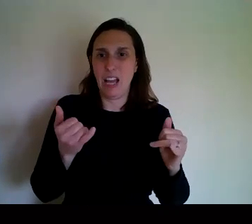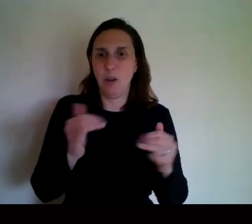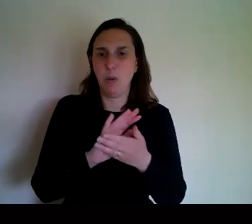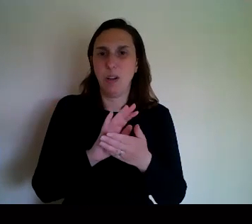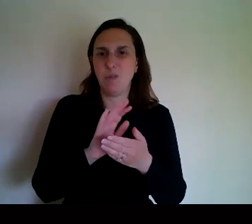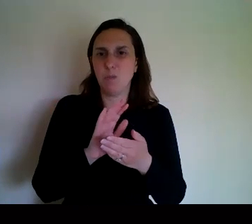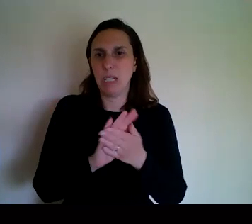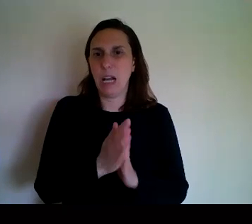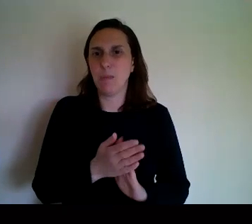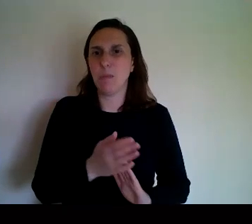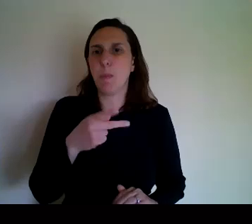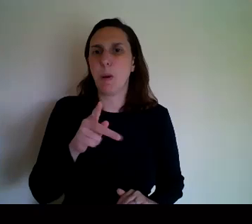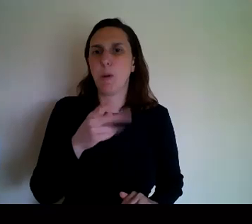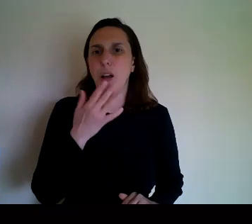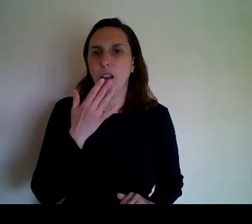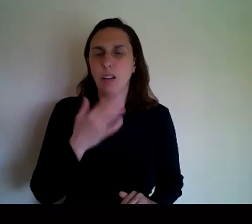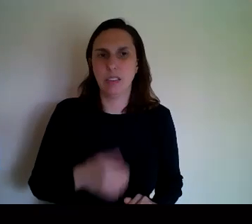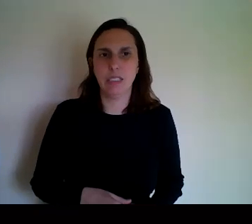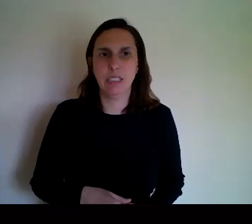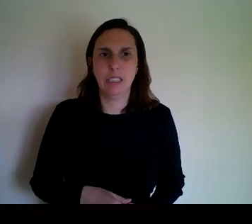If I say this,